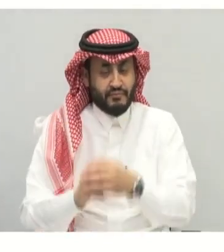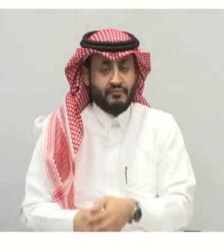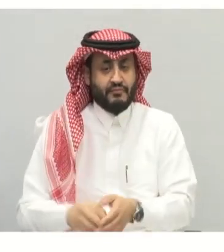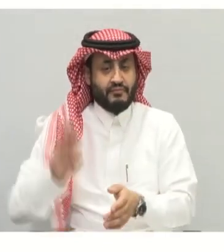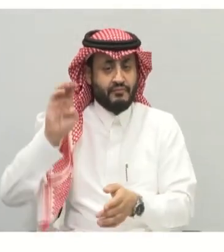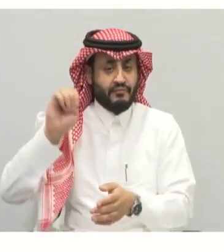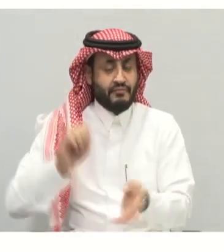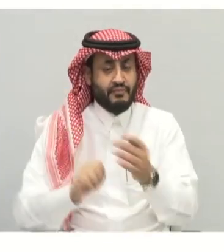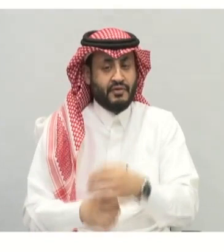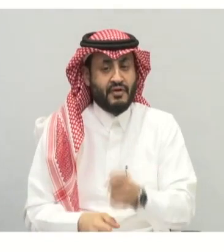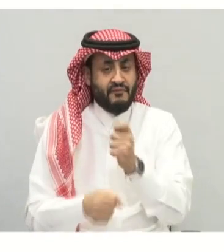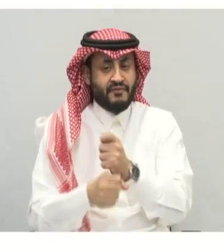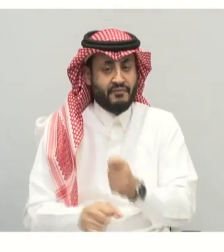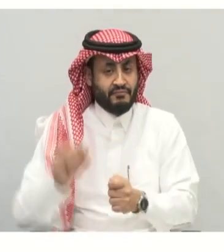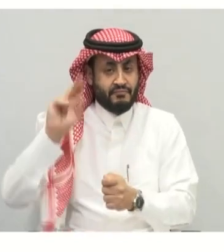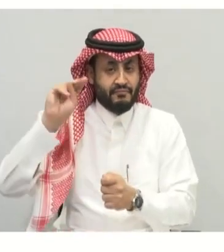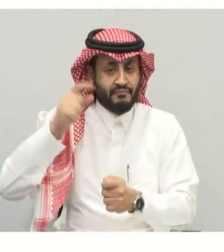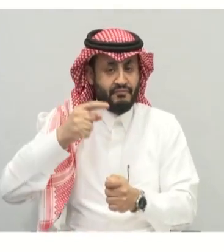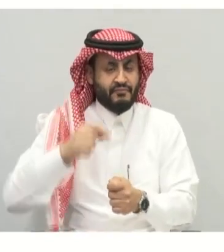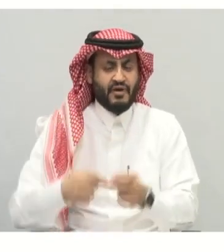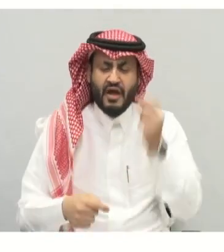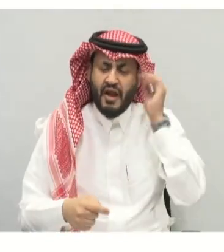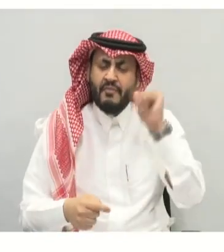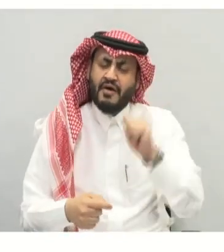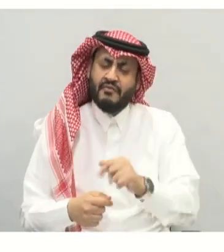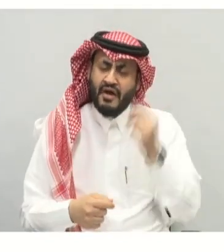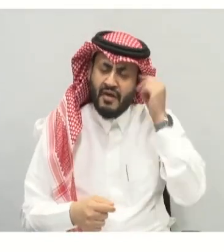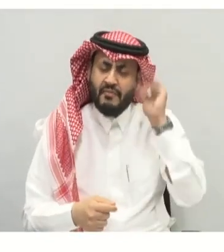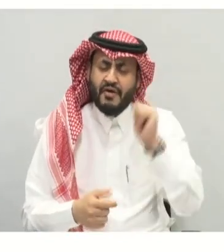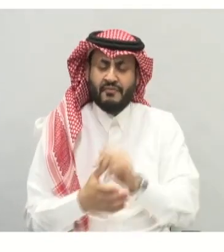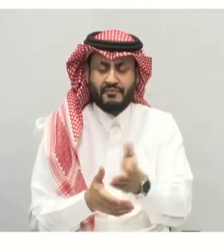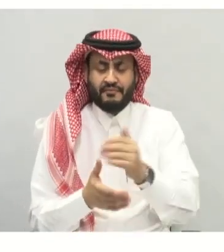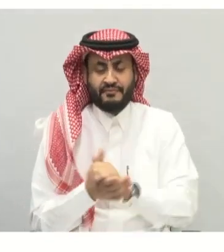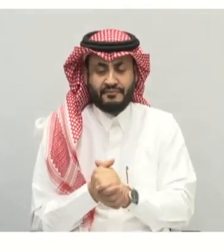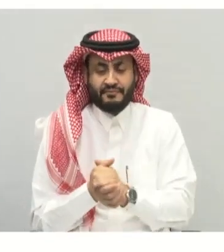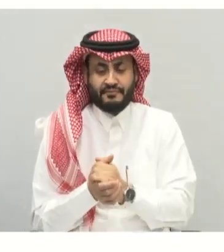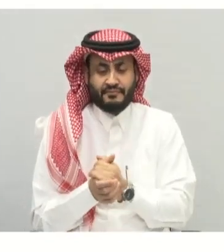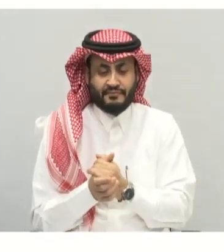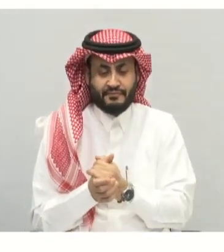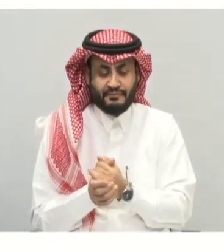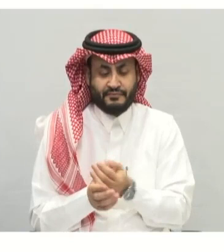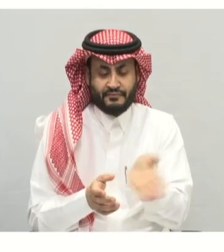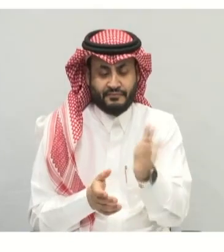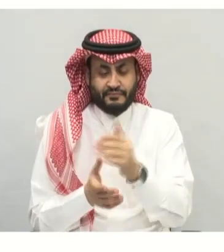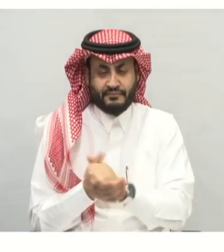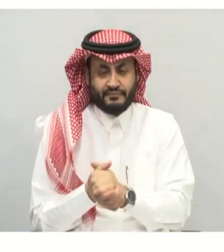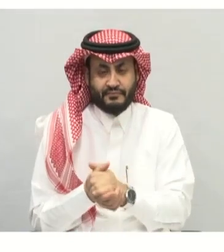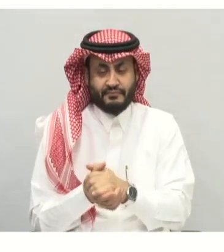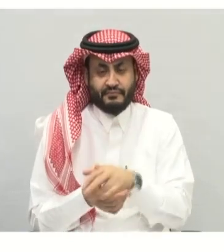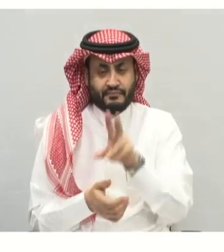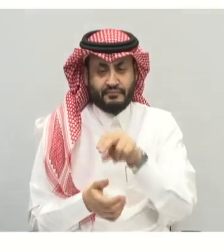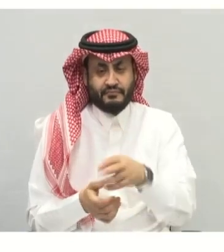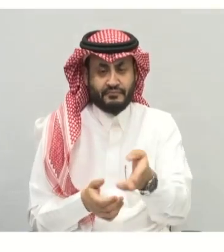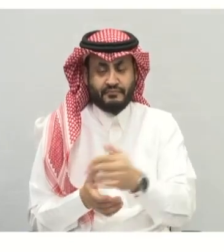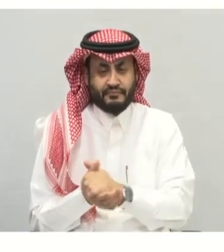here just to express that I am not familiar with eating with chopsticks and also another example